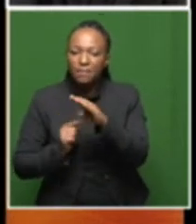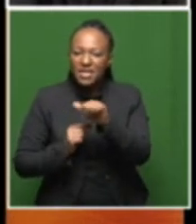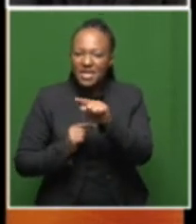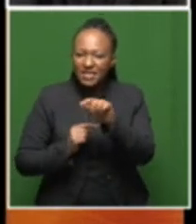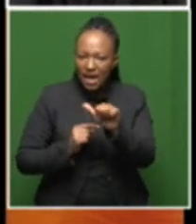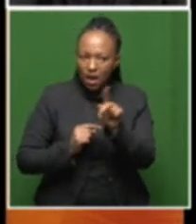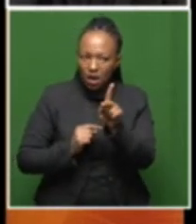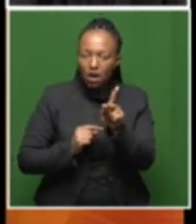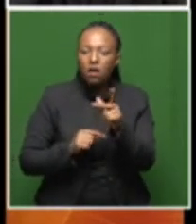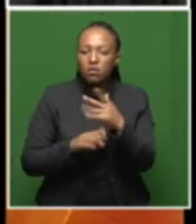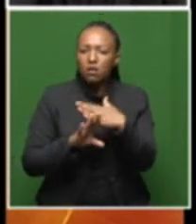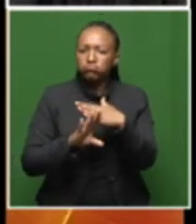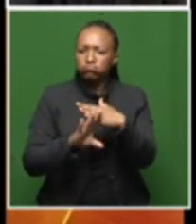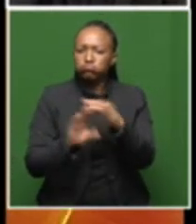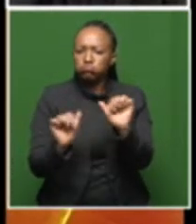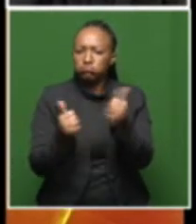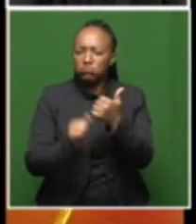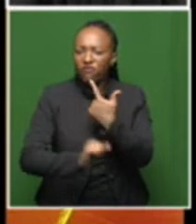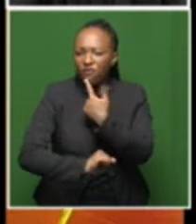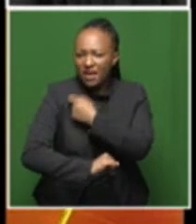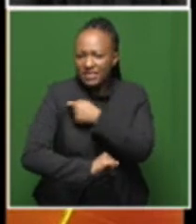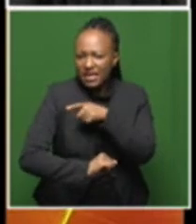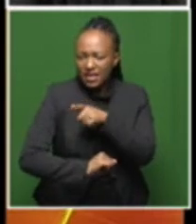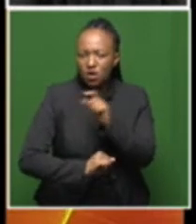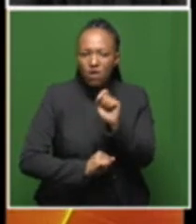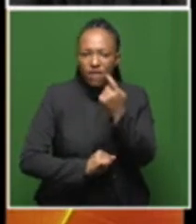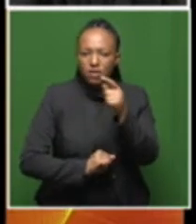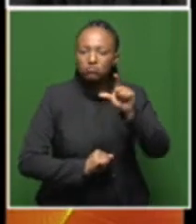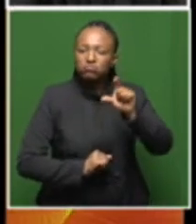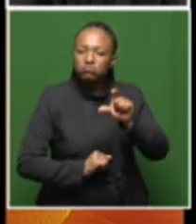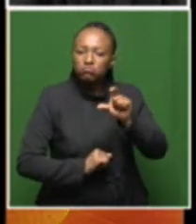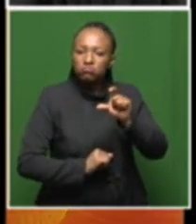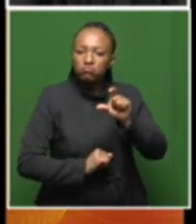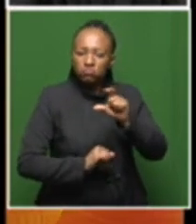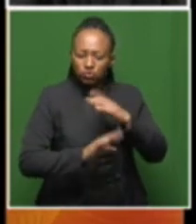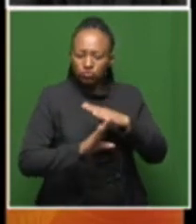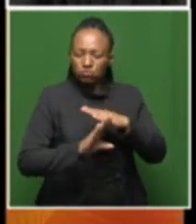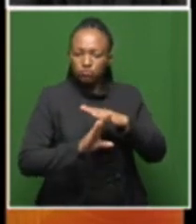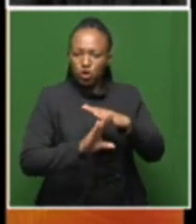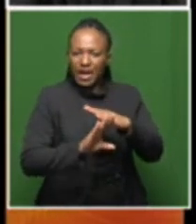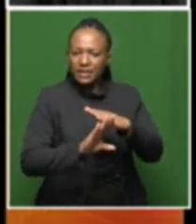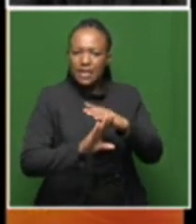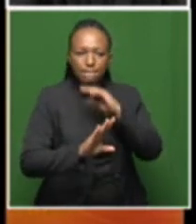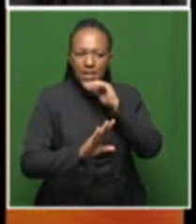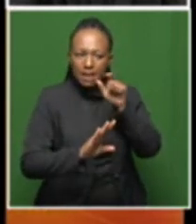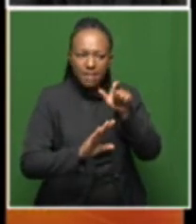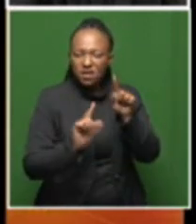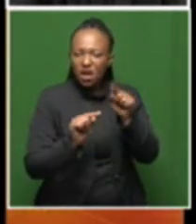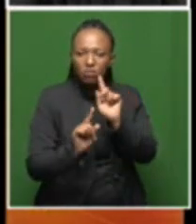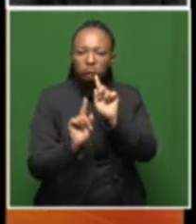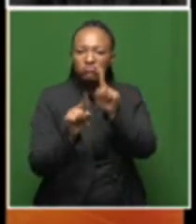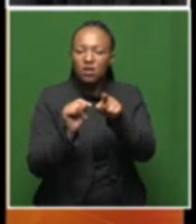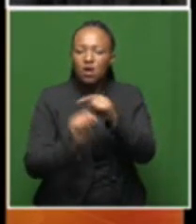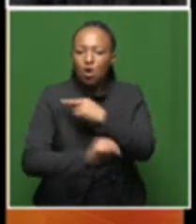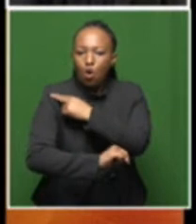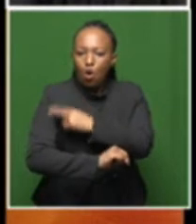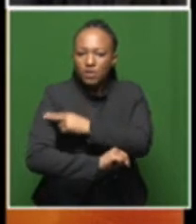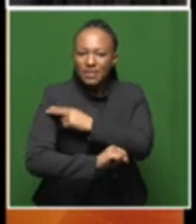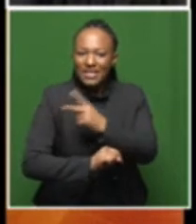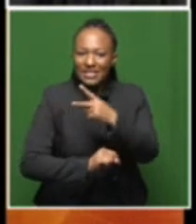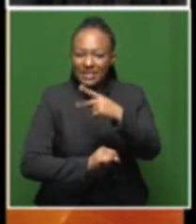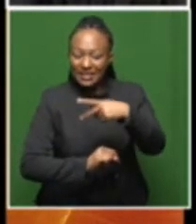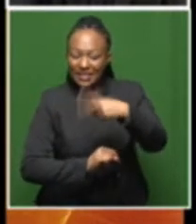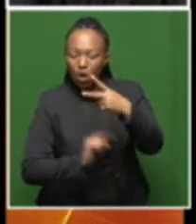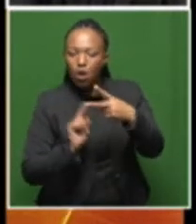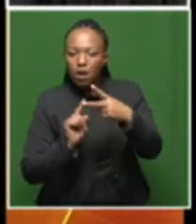big importance of increased vaccination. First dose will protect hospitalization and second dose will protect